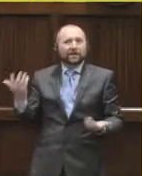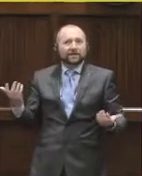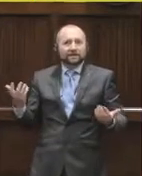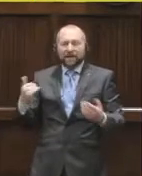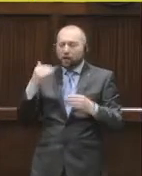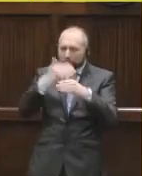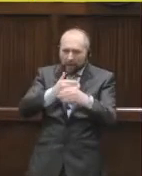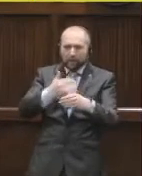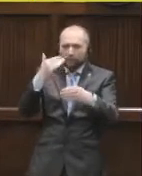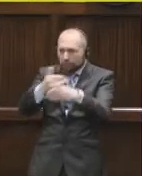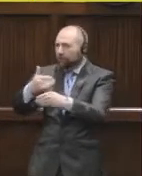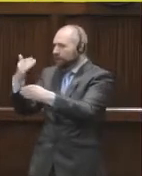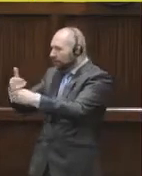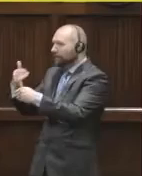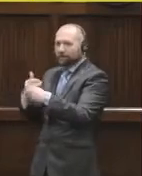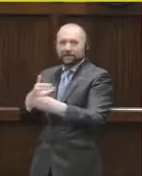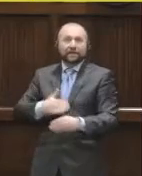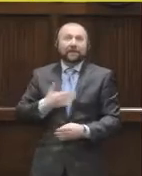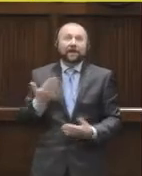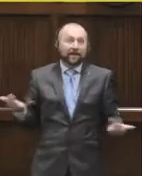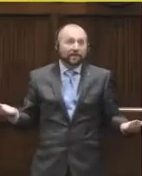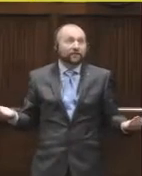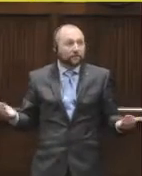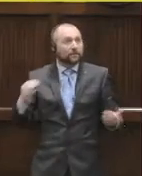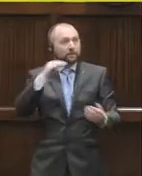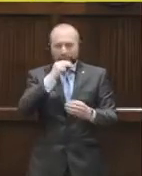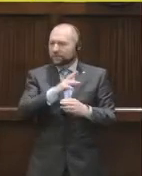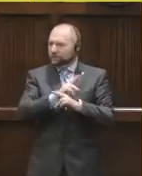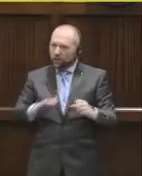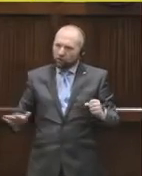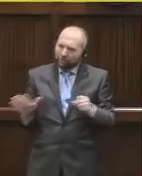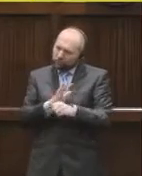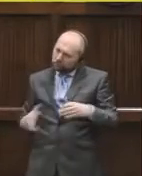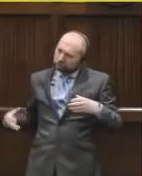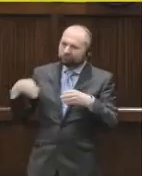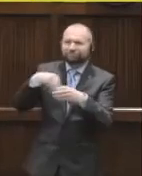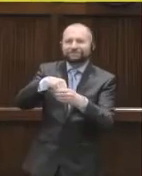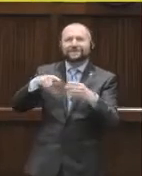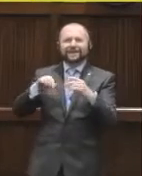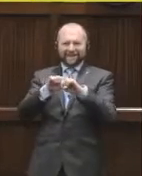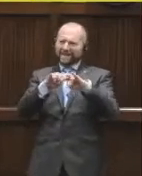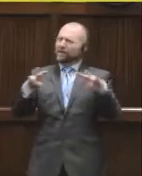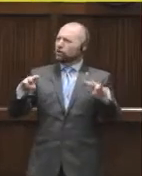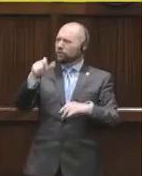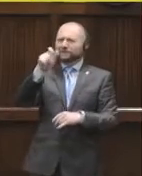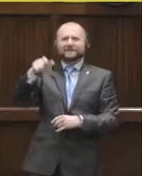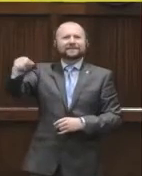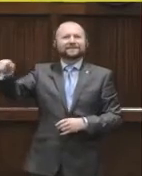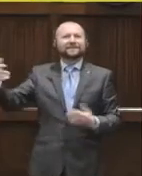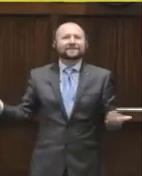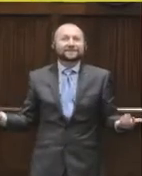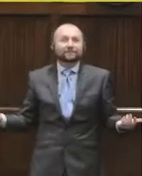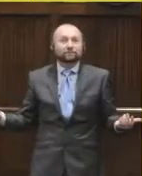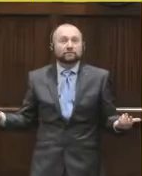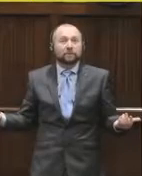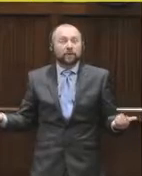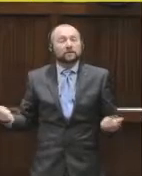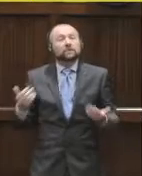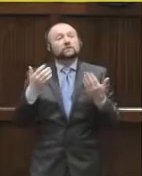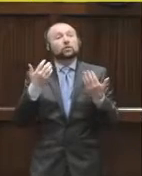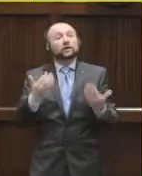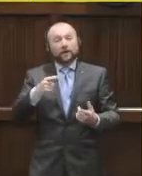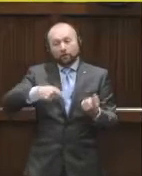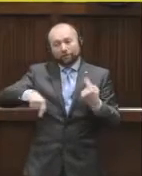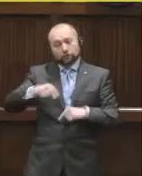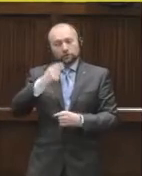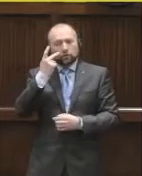every stage of your lives, preventing full participation as equal citizens. And when we look back over